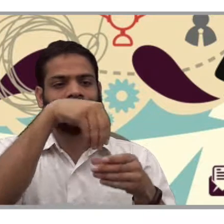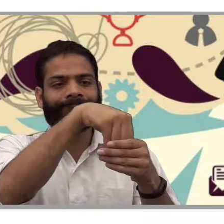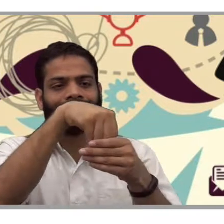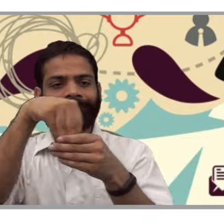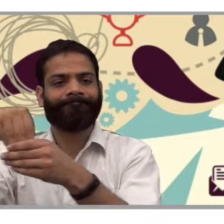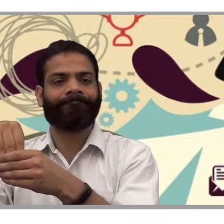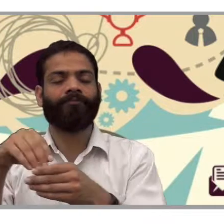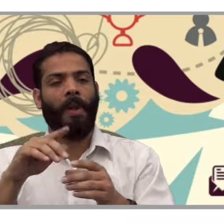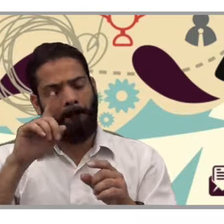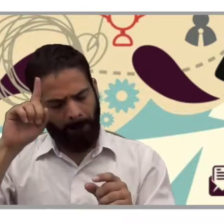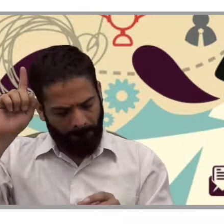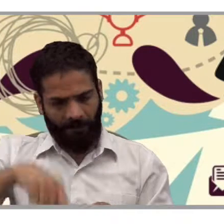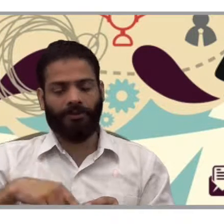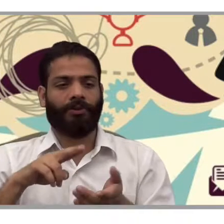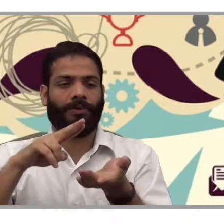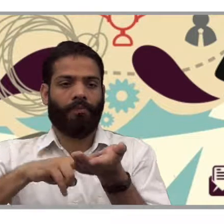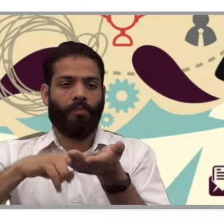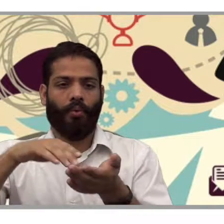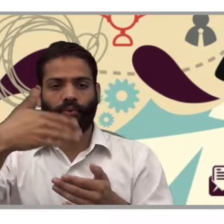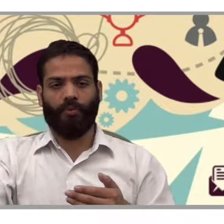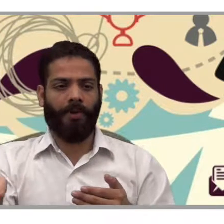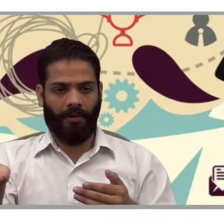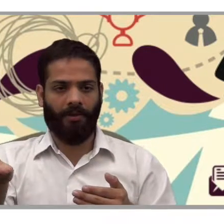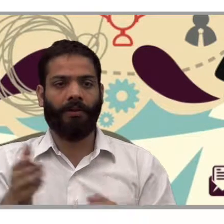number may itself precede or follow the noun.